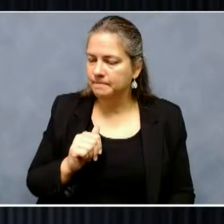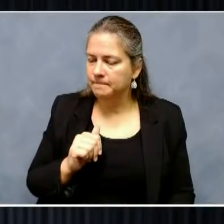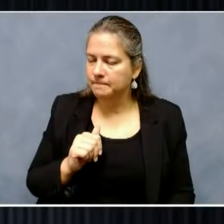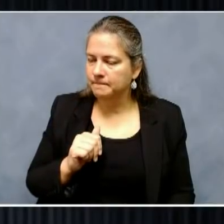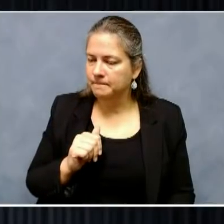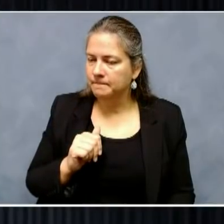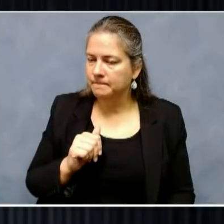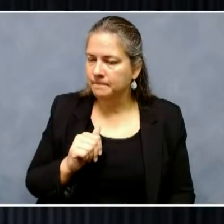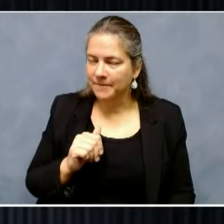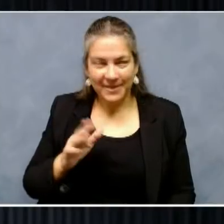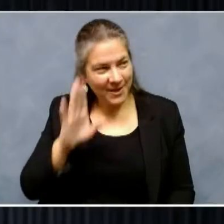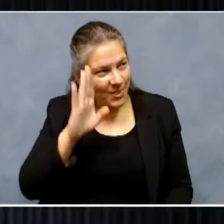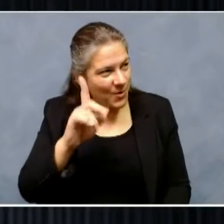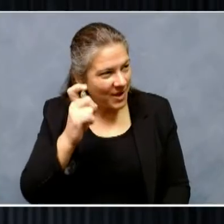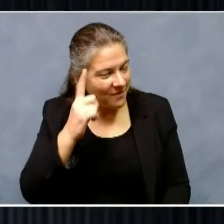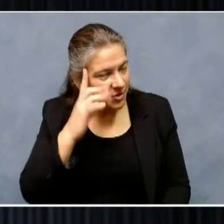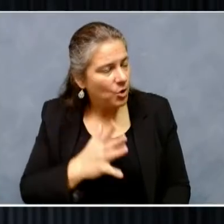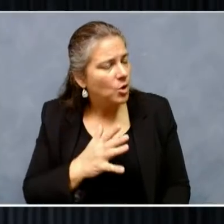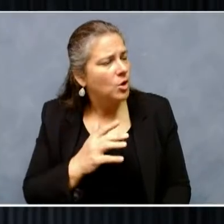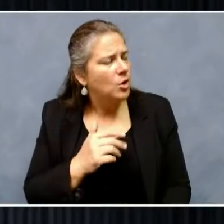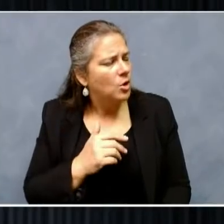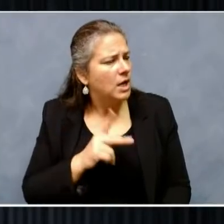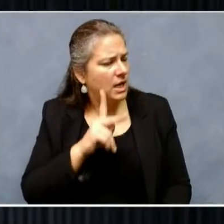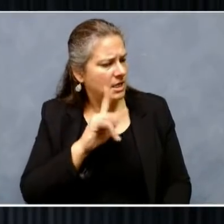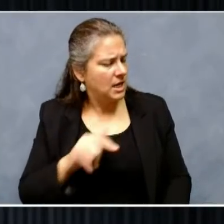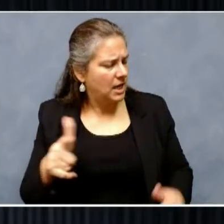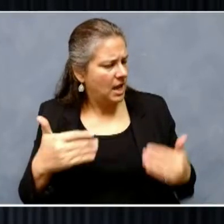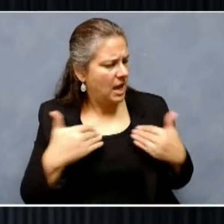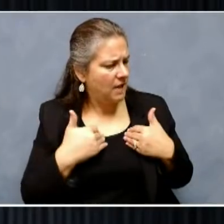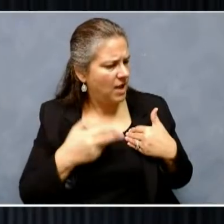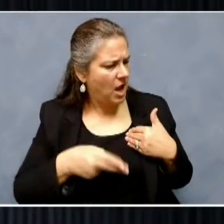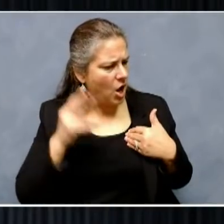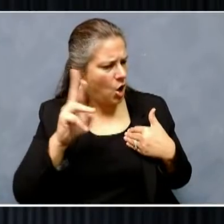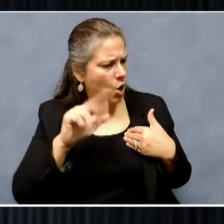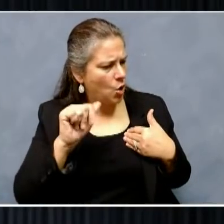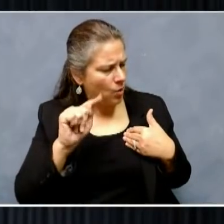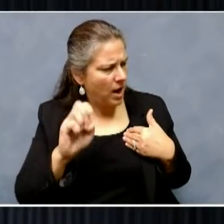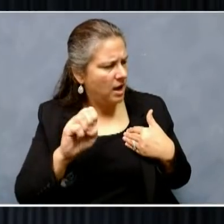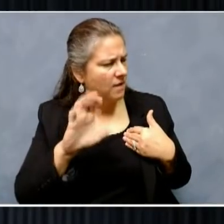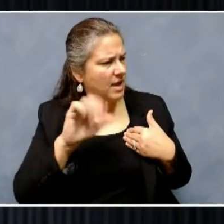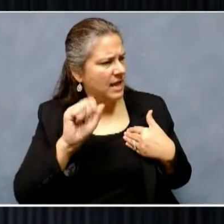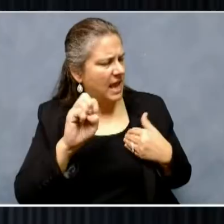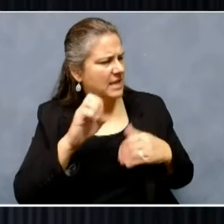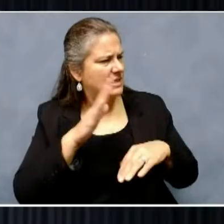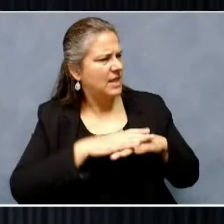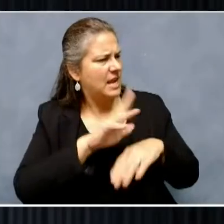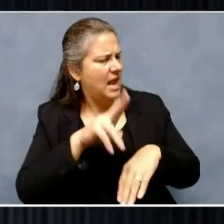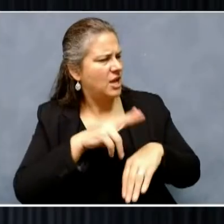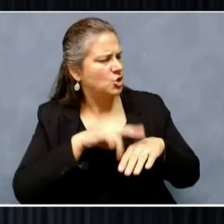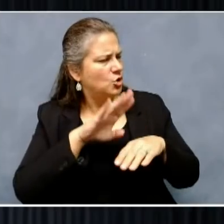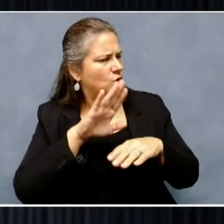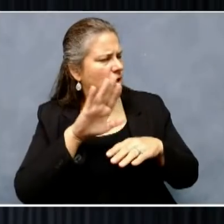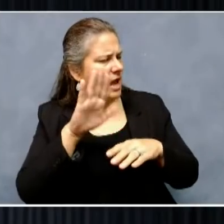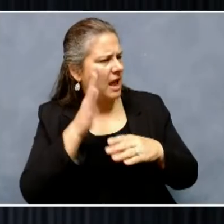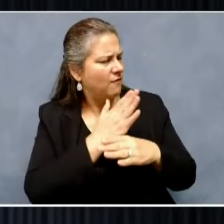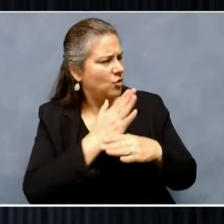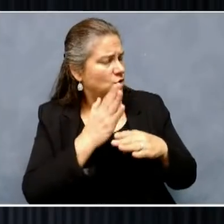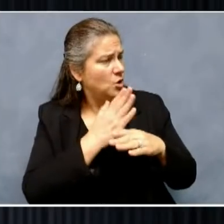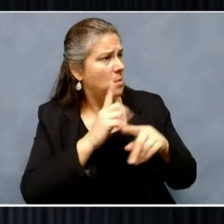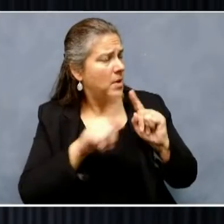Hi, Governor. So Kentucky has a higher rate of cases than the national average, but appears to